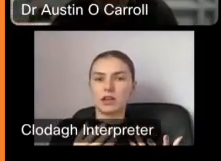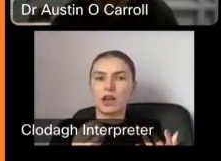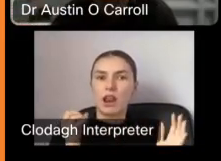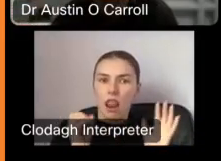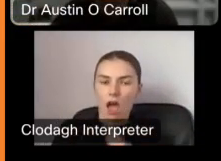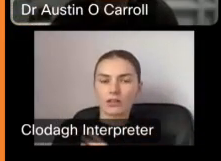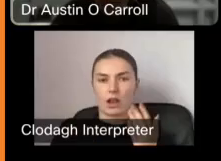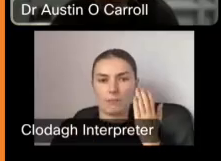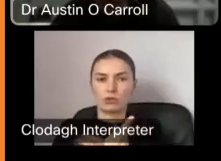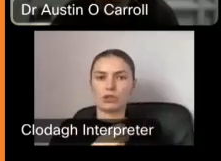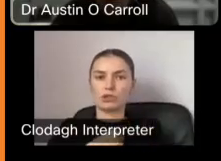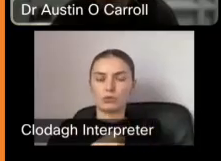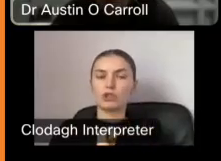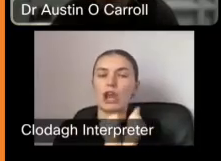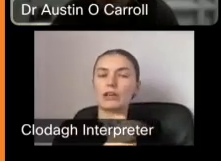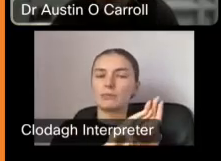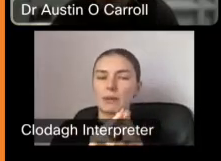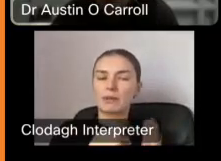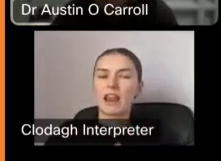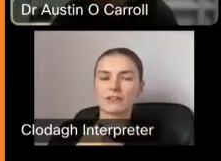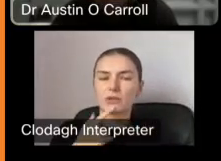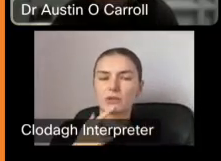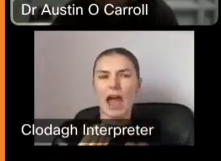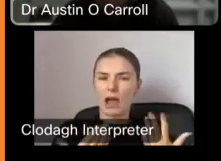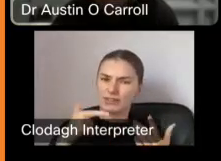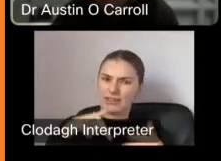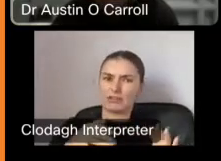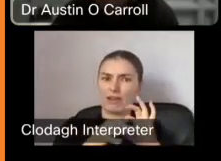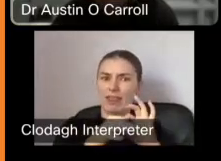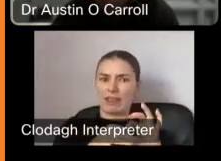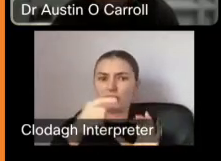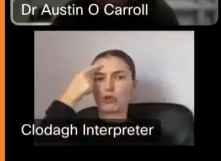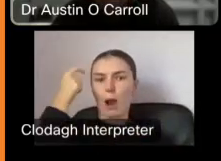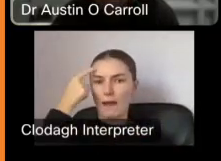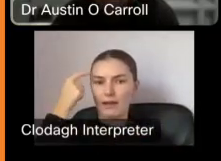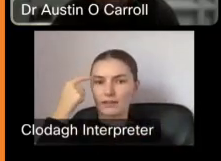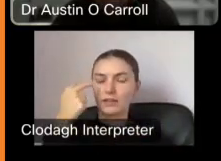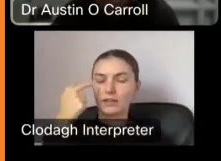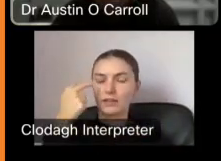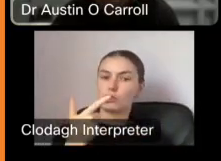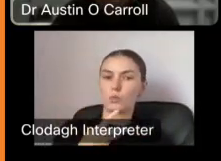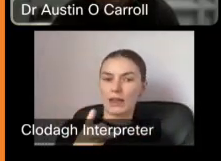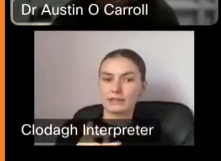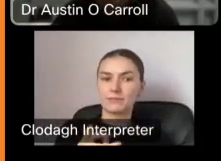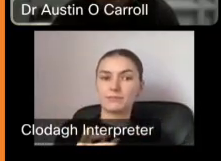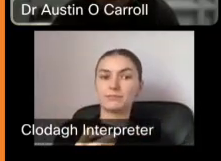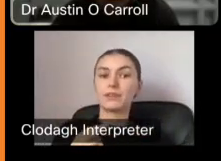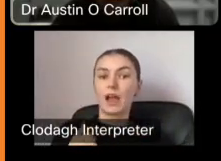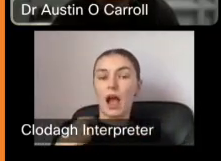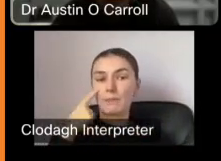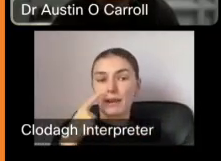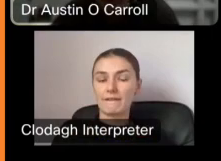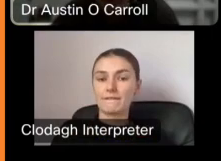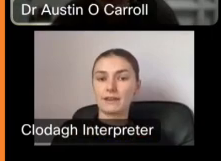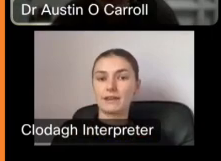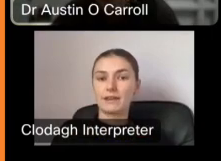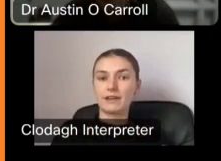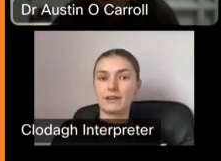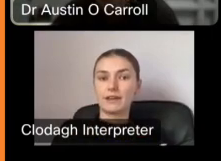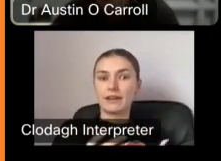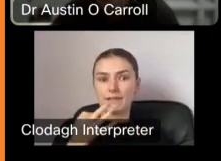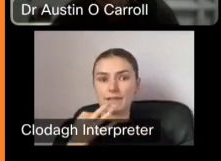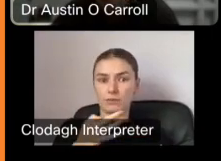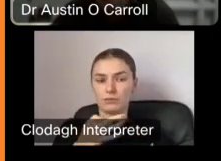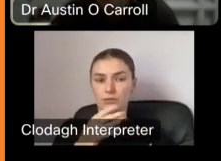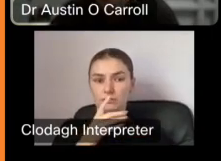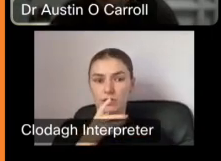lives. But how does this relate to trauma? It relates to trauma in 2 ways. I believe if you actually go into this guy's background,